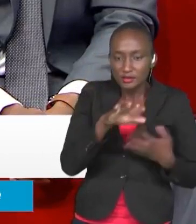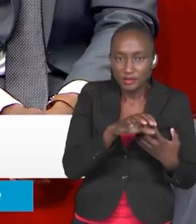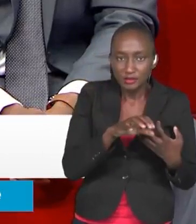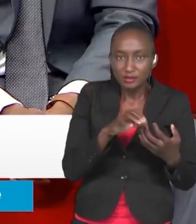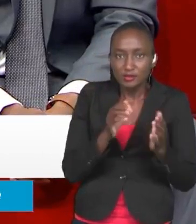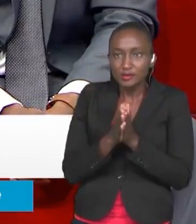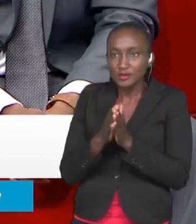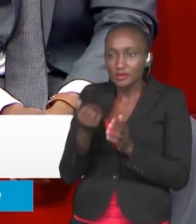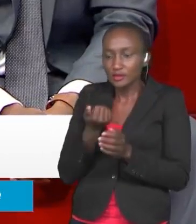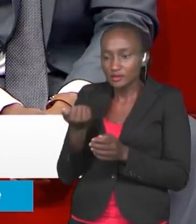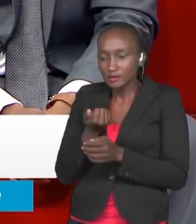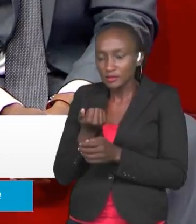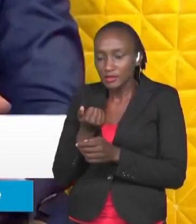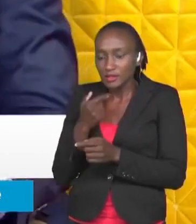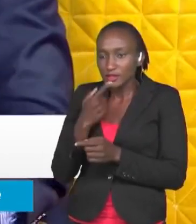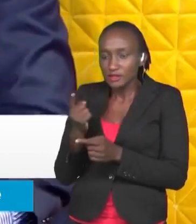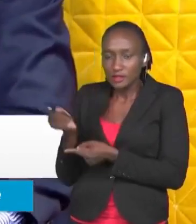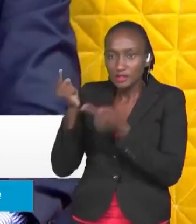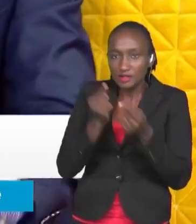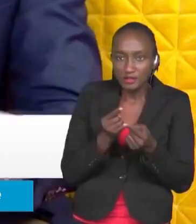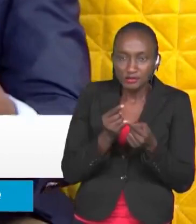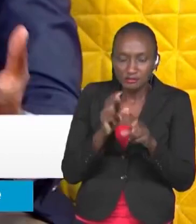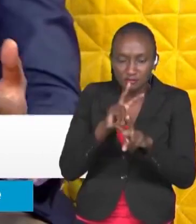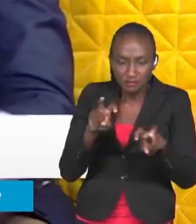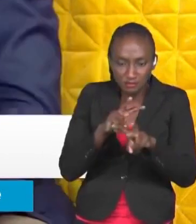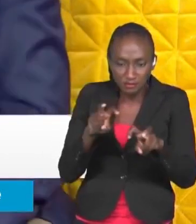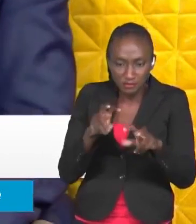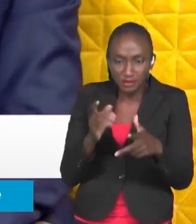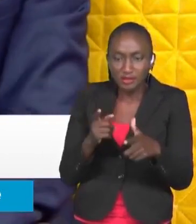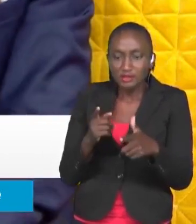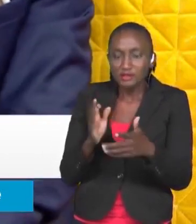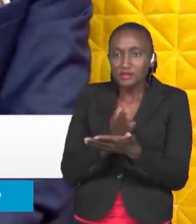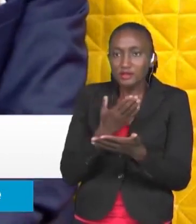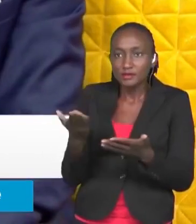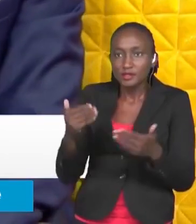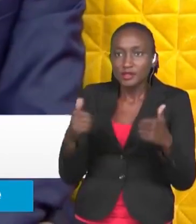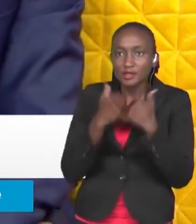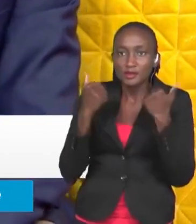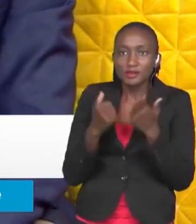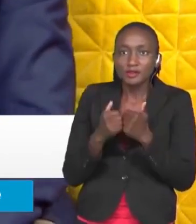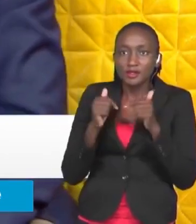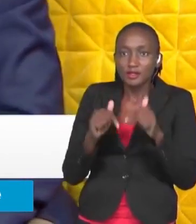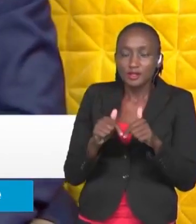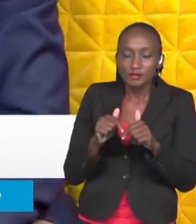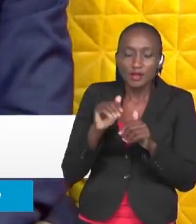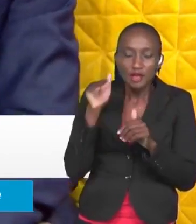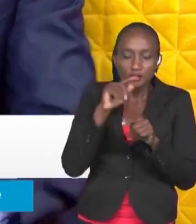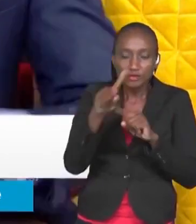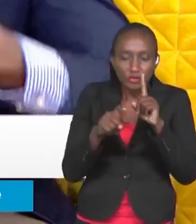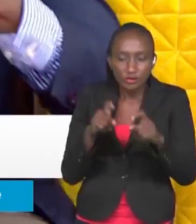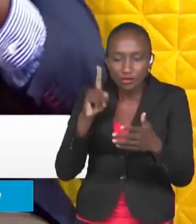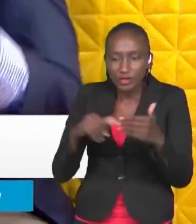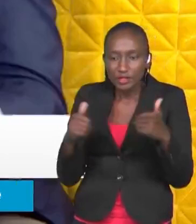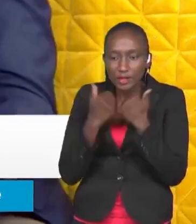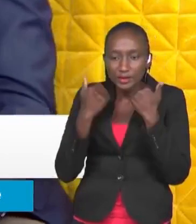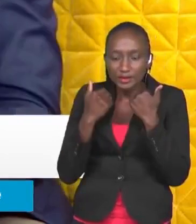say, kuja hapa hivi. Some examination, physical examination, something happened. Now, they can't to drill her. What happened? Now, she